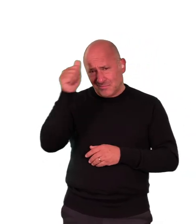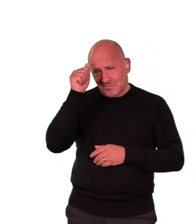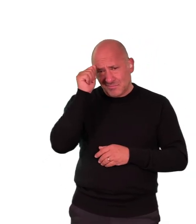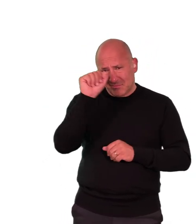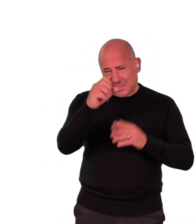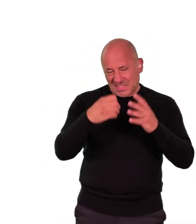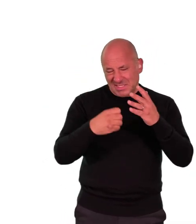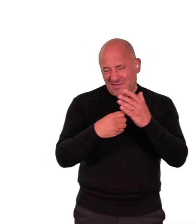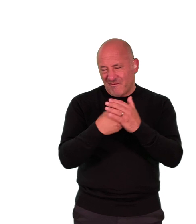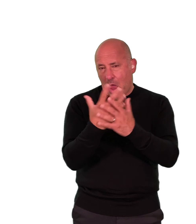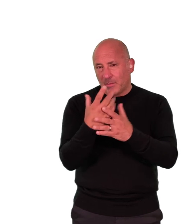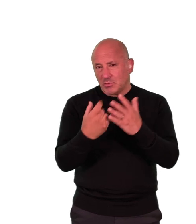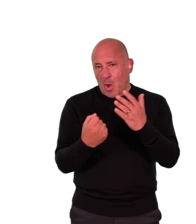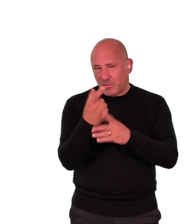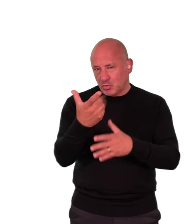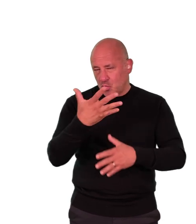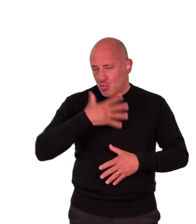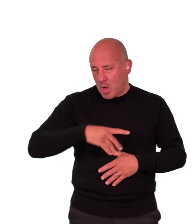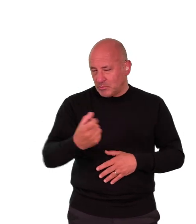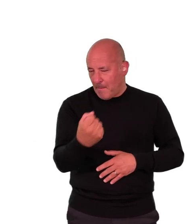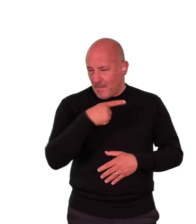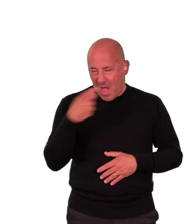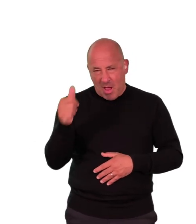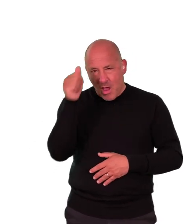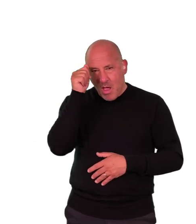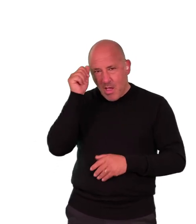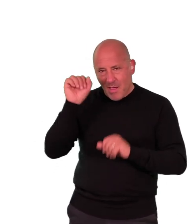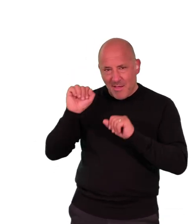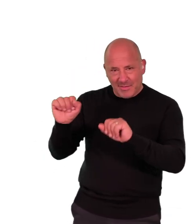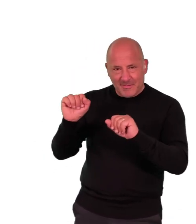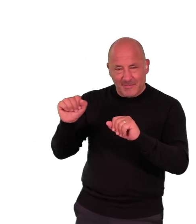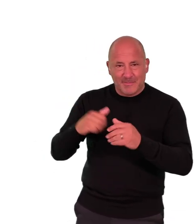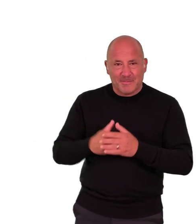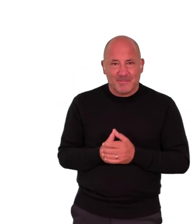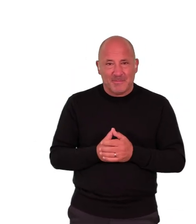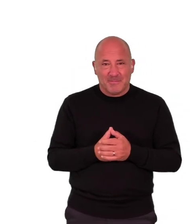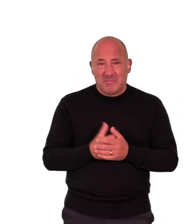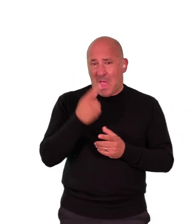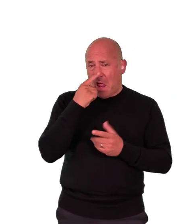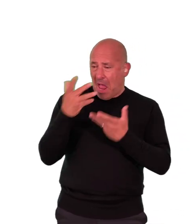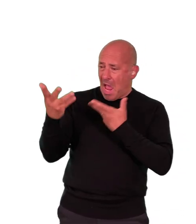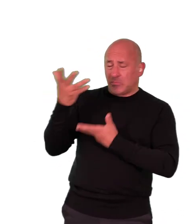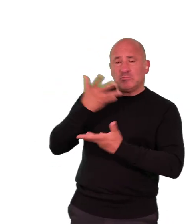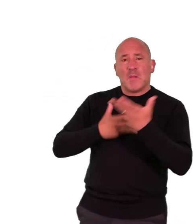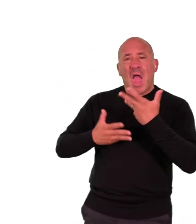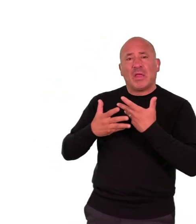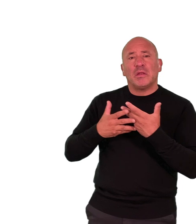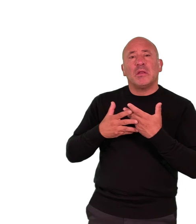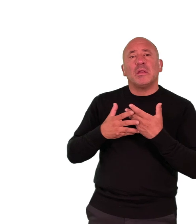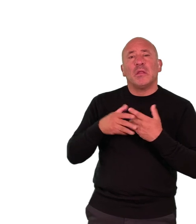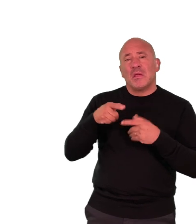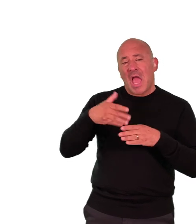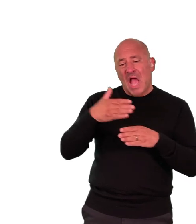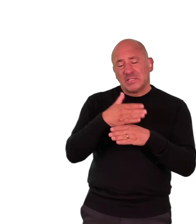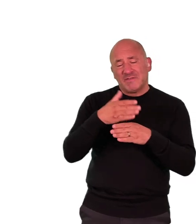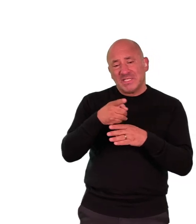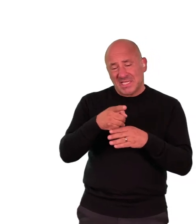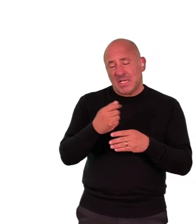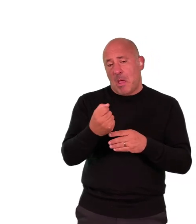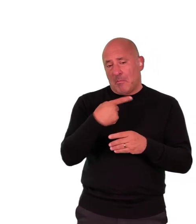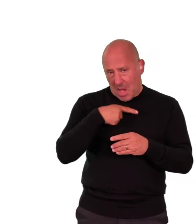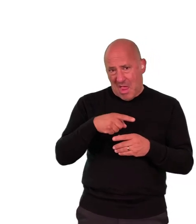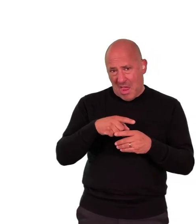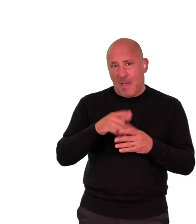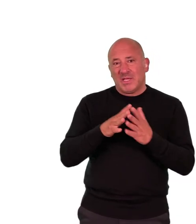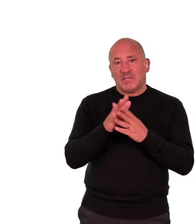in your application. Don't use a link to a site that requires payment details or membership to view, such as LinkedIn, as we won't be able to access